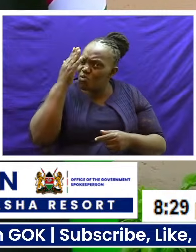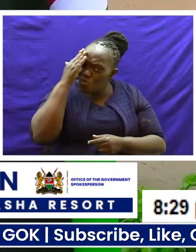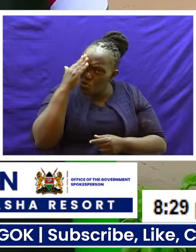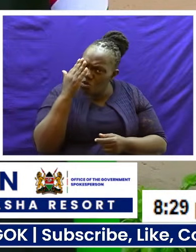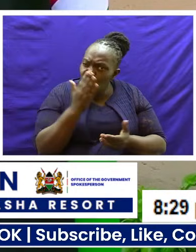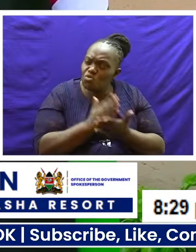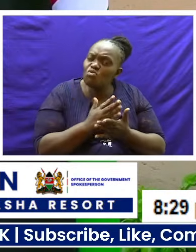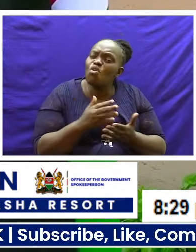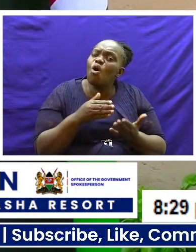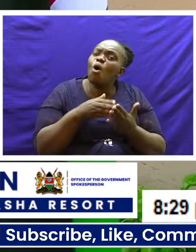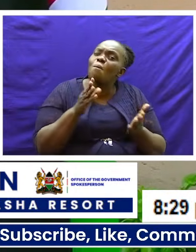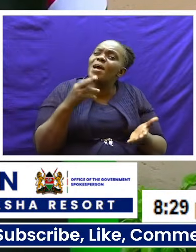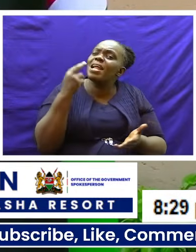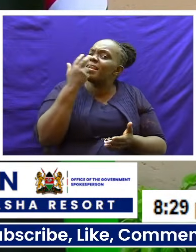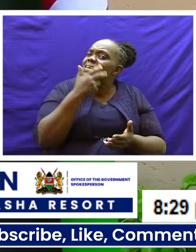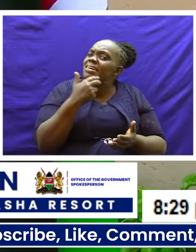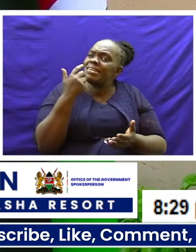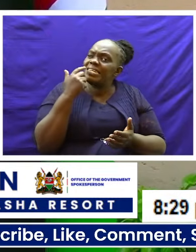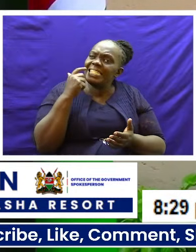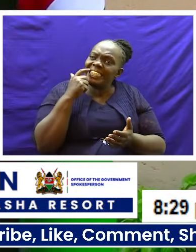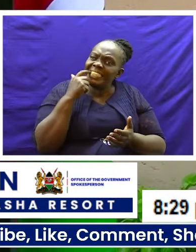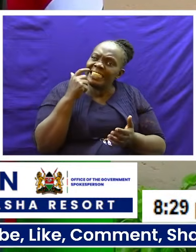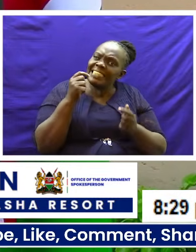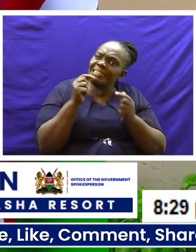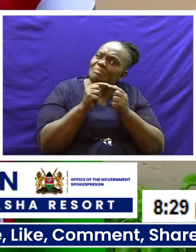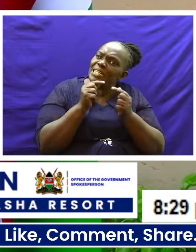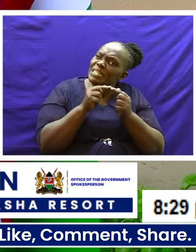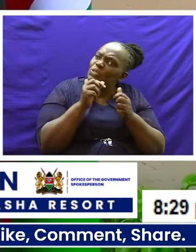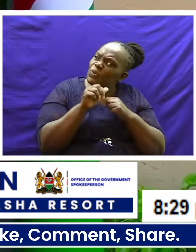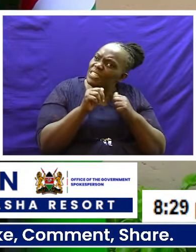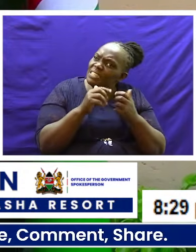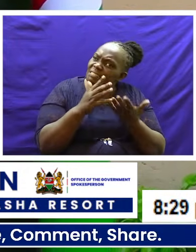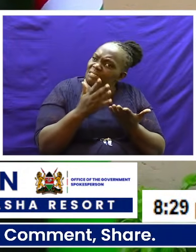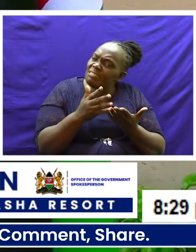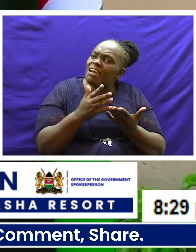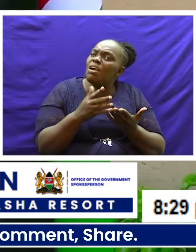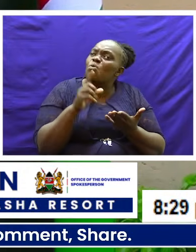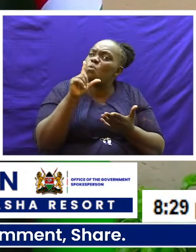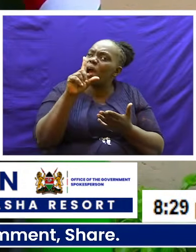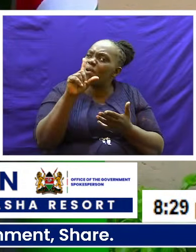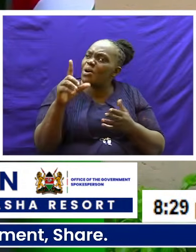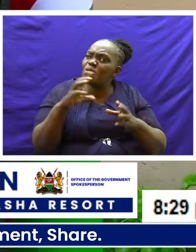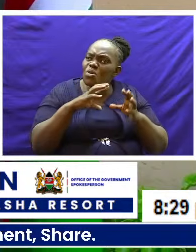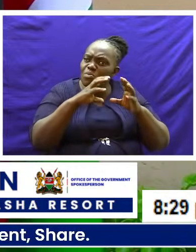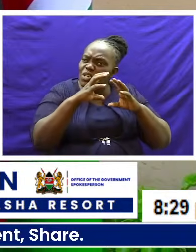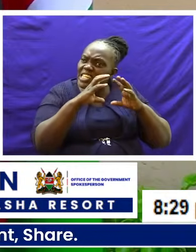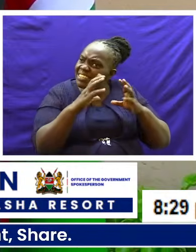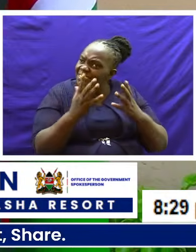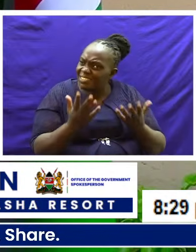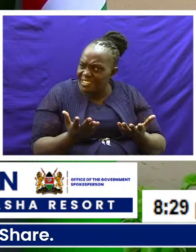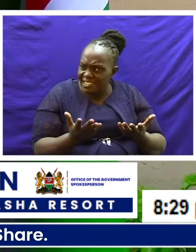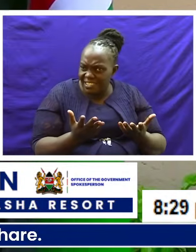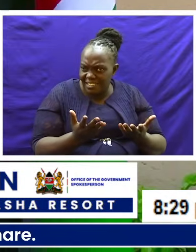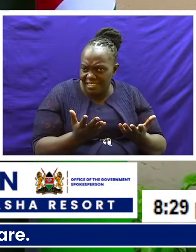ungua mdomo, meno gani inauma, just that one communication.